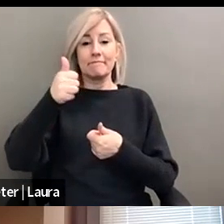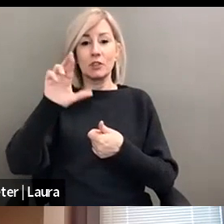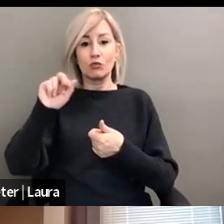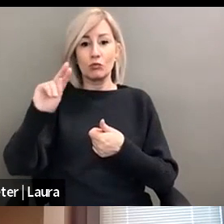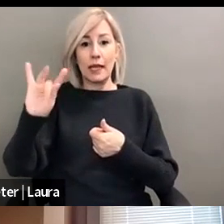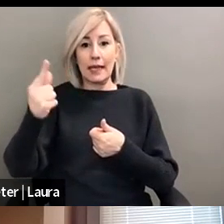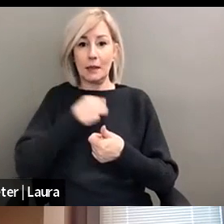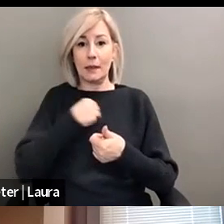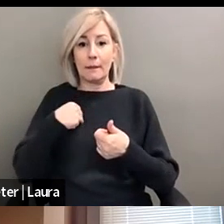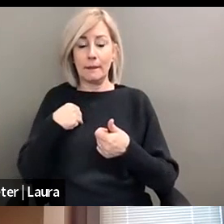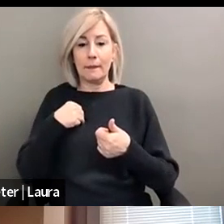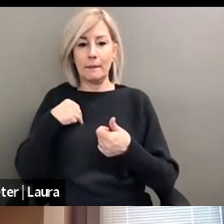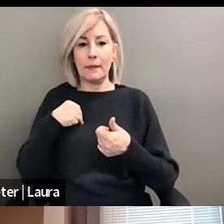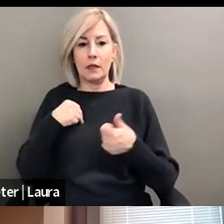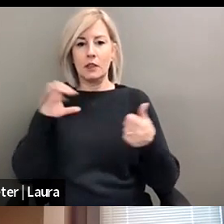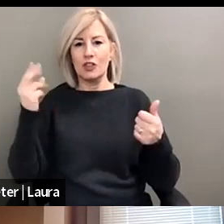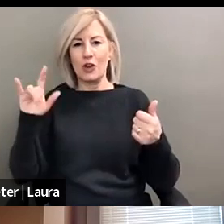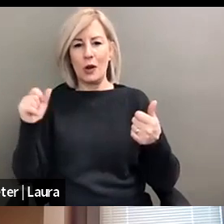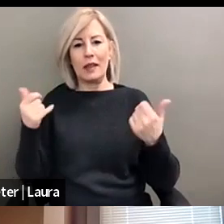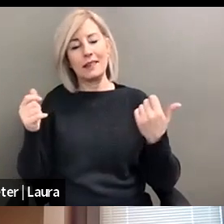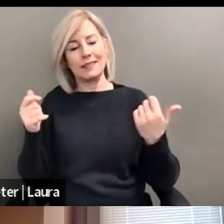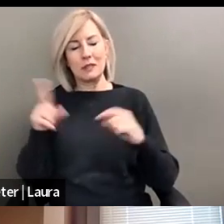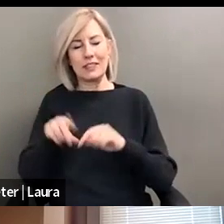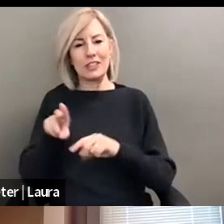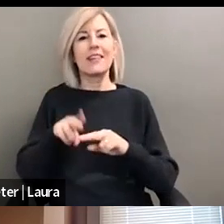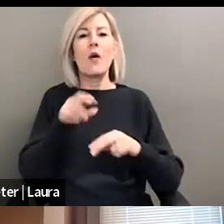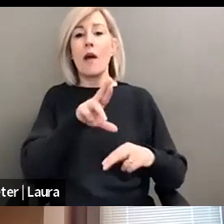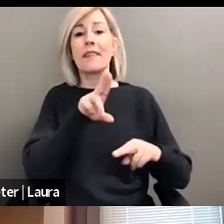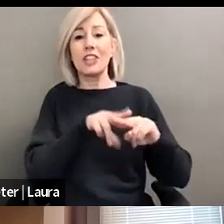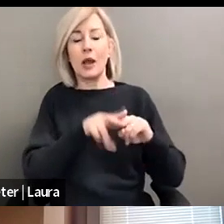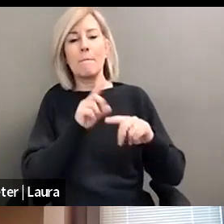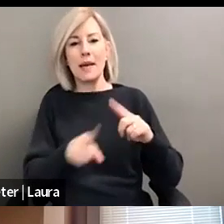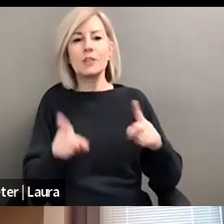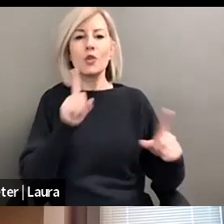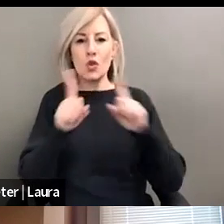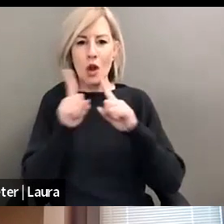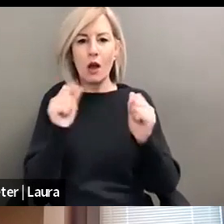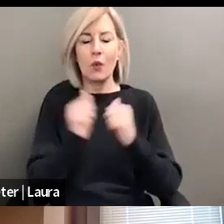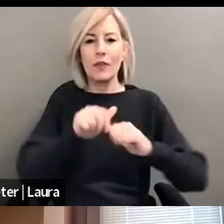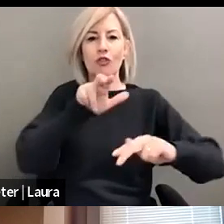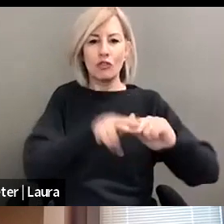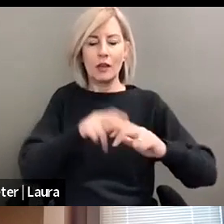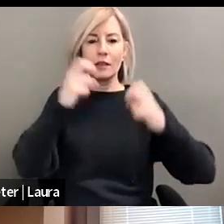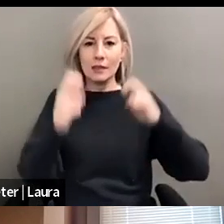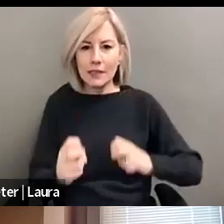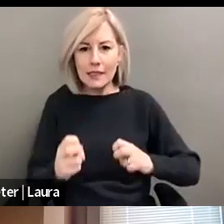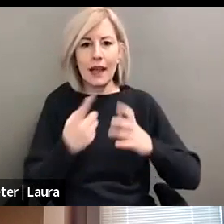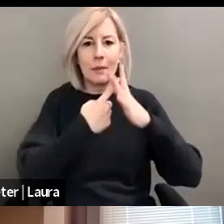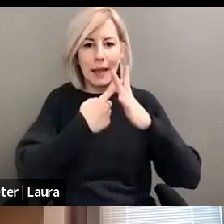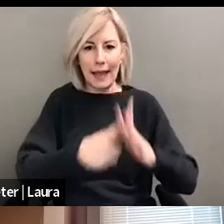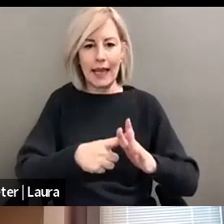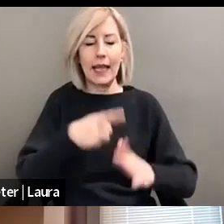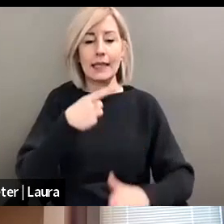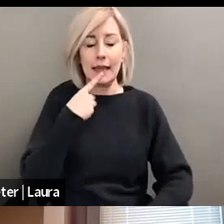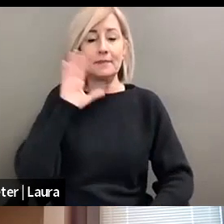are, except, well, Charlie's not. Charlie could be a chair or the chair, but to talk to your chair and sit down at the beginning and